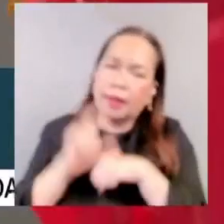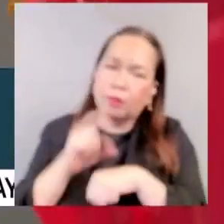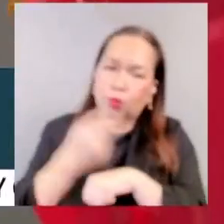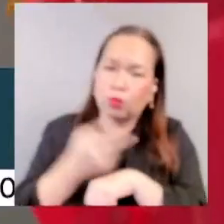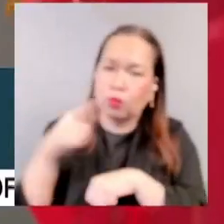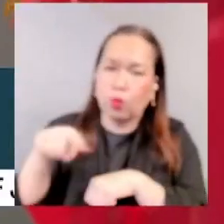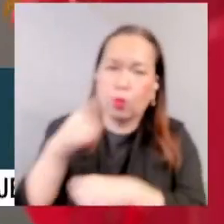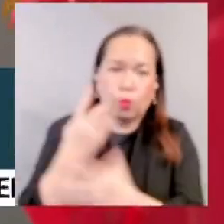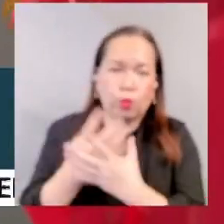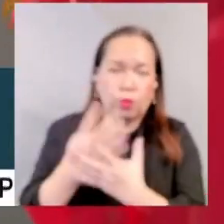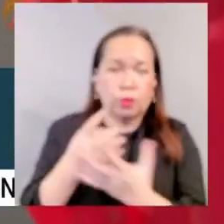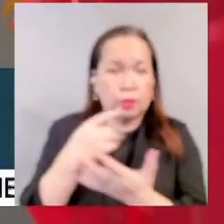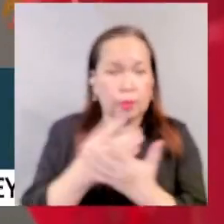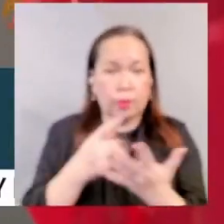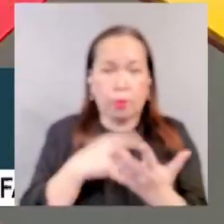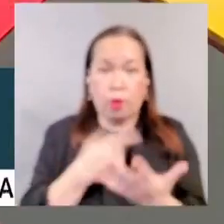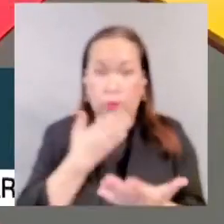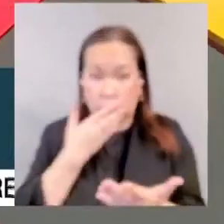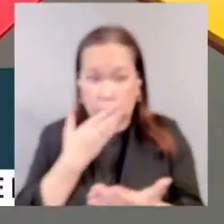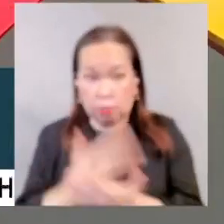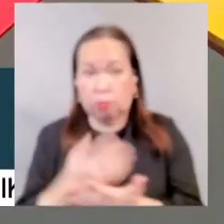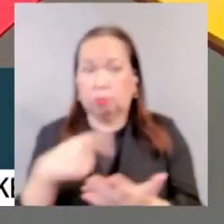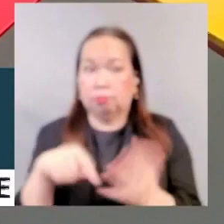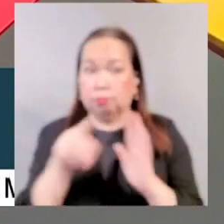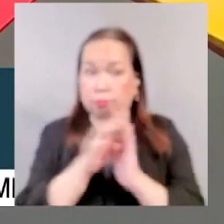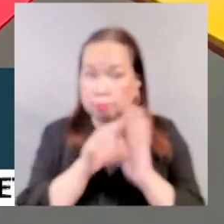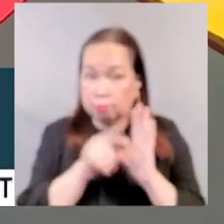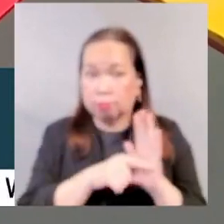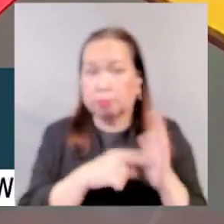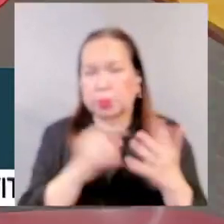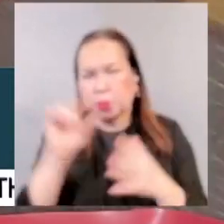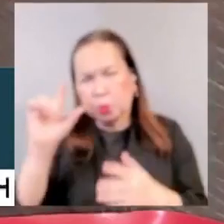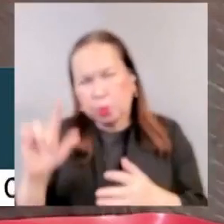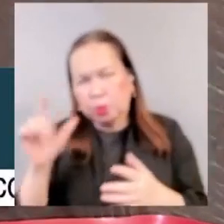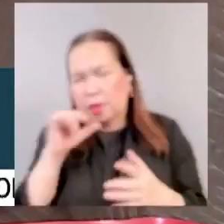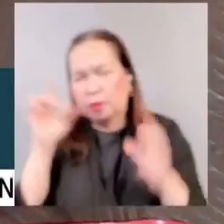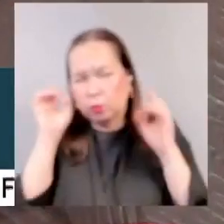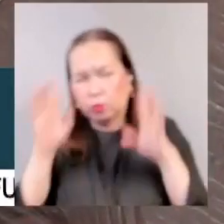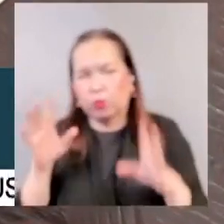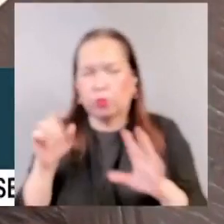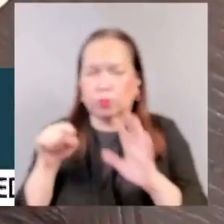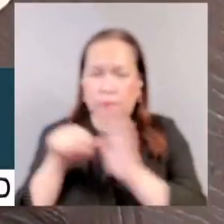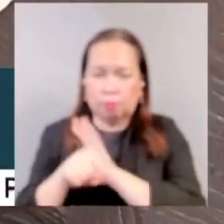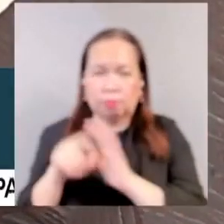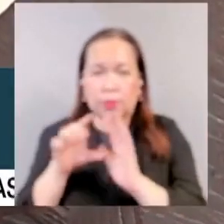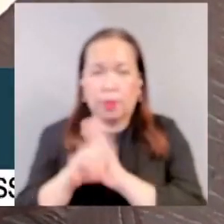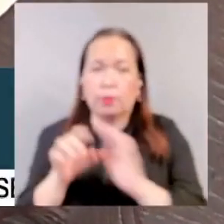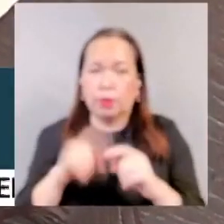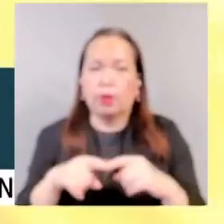inmates who have good records and charged with minor crimes, it's also a chance for them to earn money.